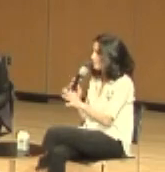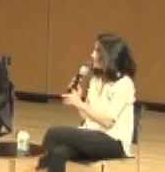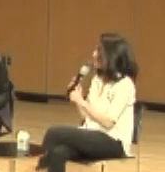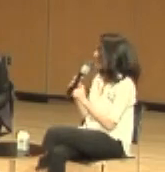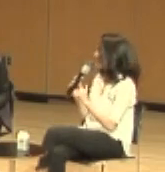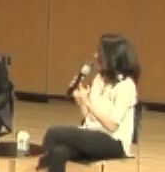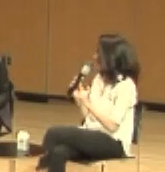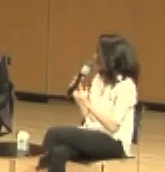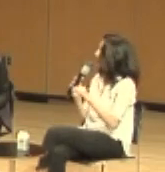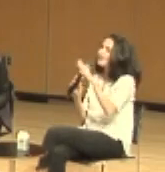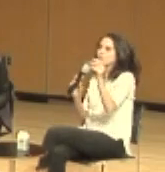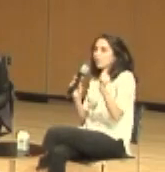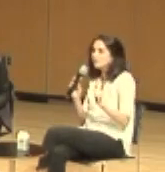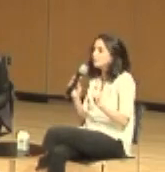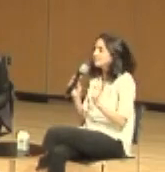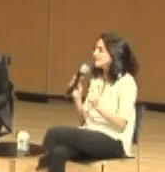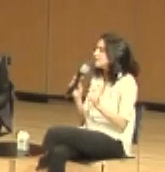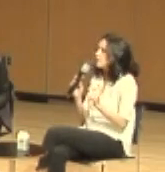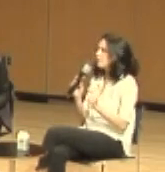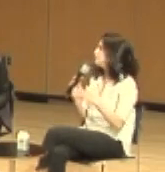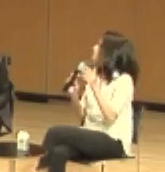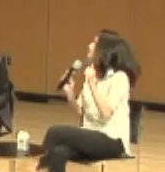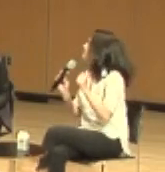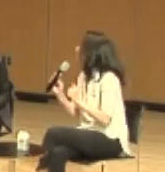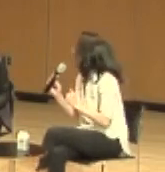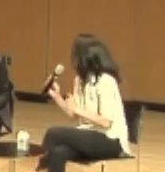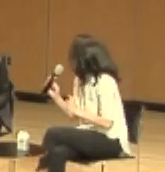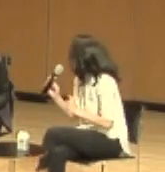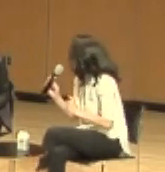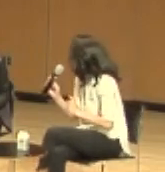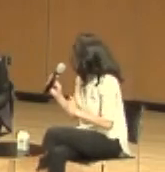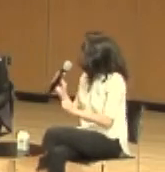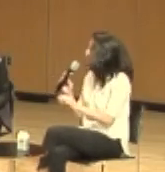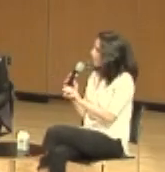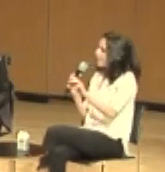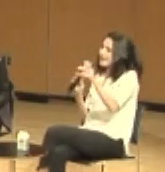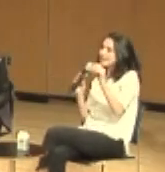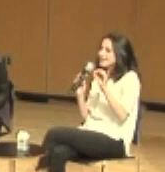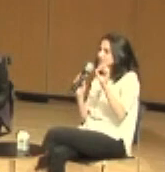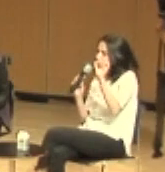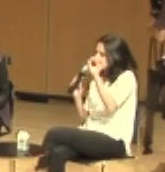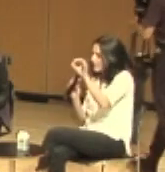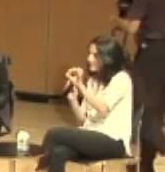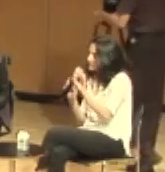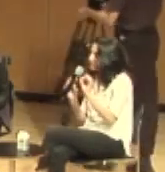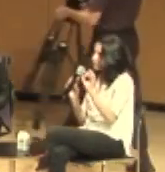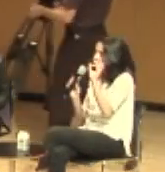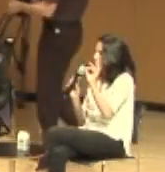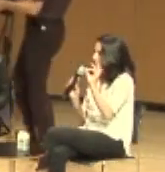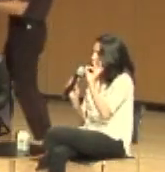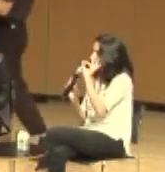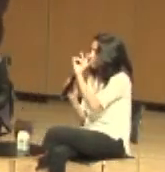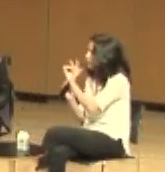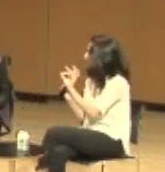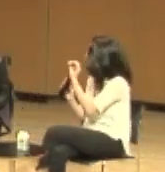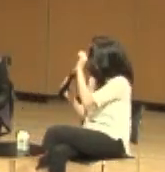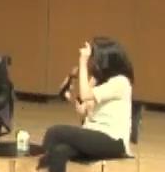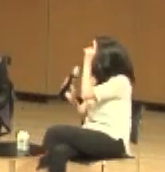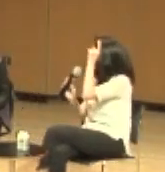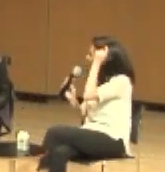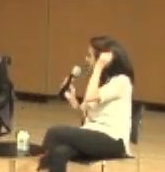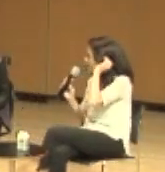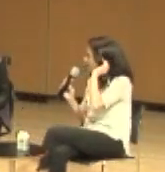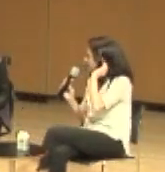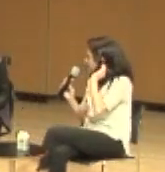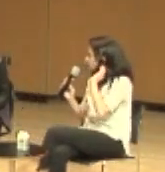horribly dactic and then one of them says we're just saying things you know and and you find that you're actually yearning